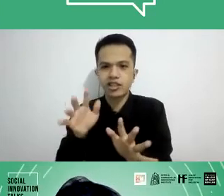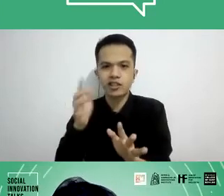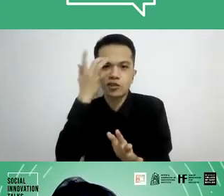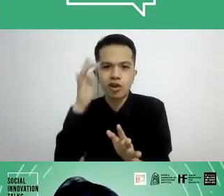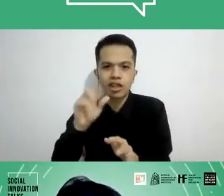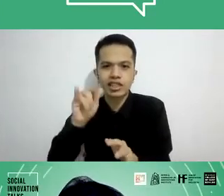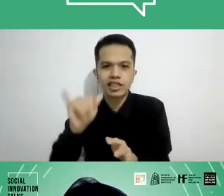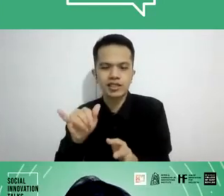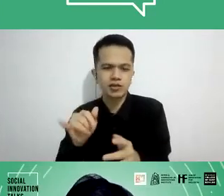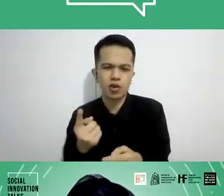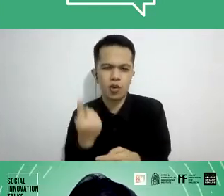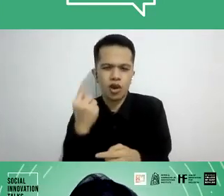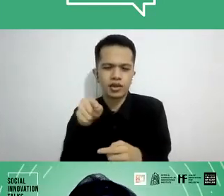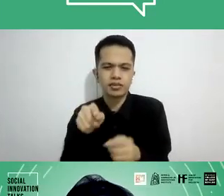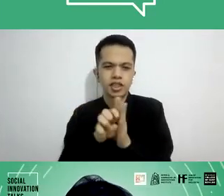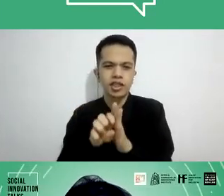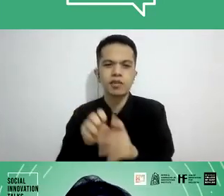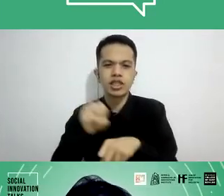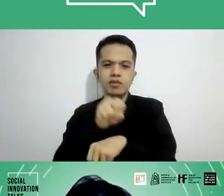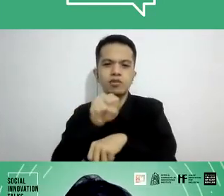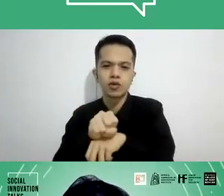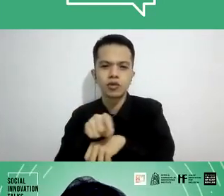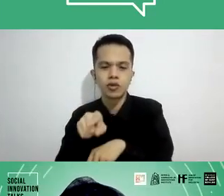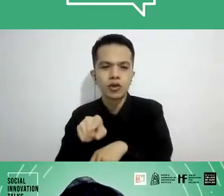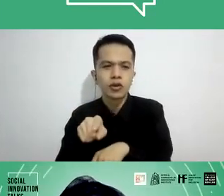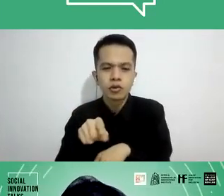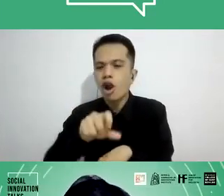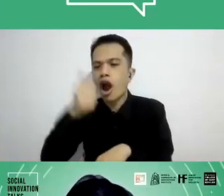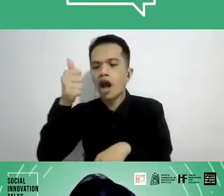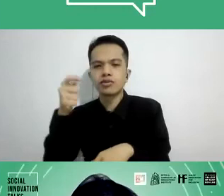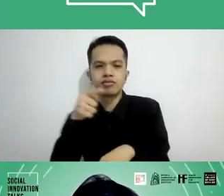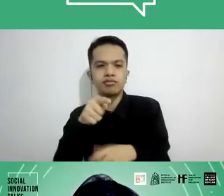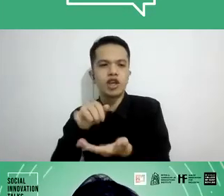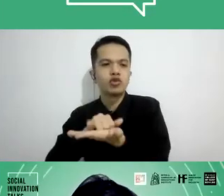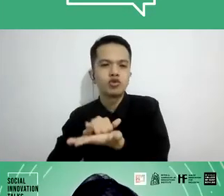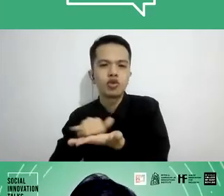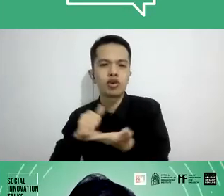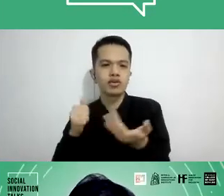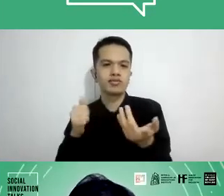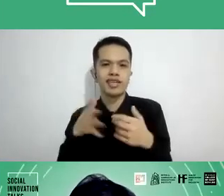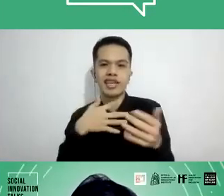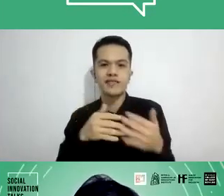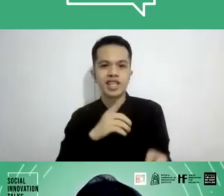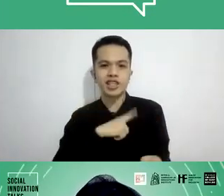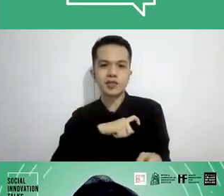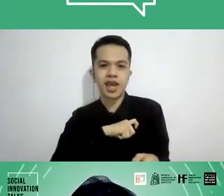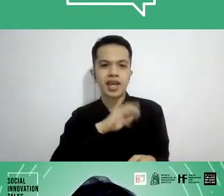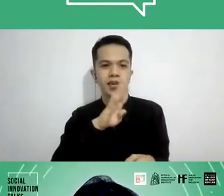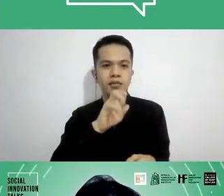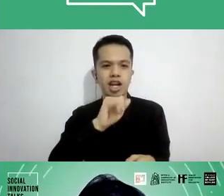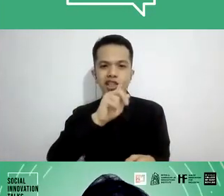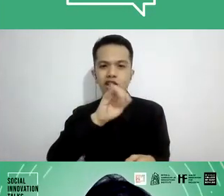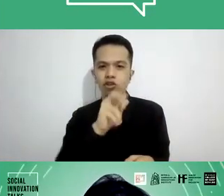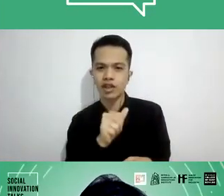that we want to explore first is Singapore. Other examples they have are in New York, even in Barcelona. And if